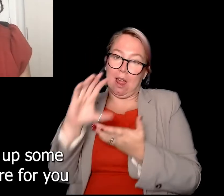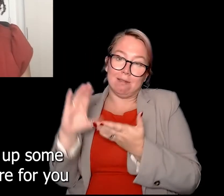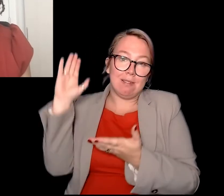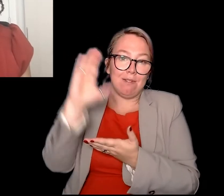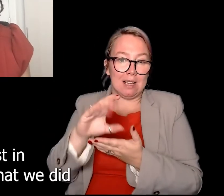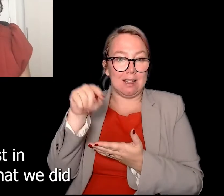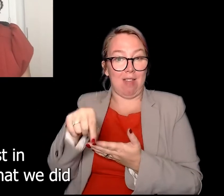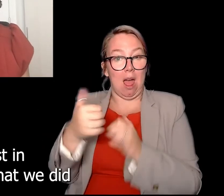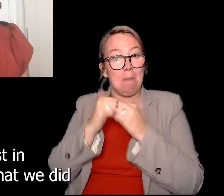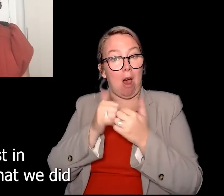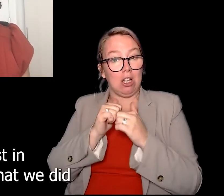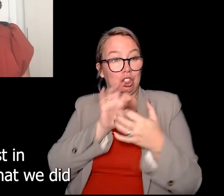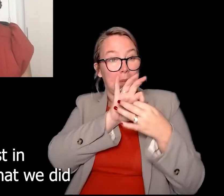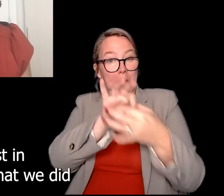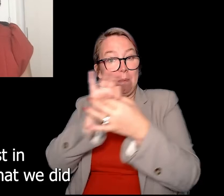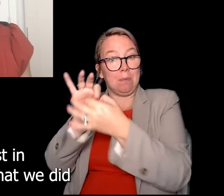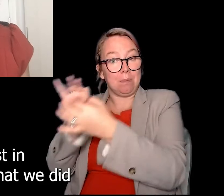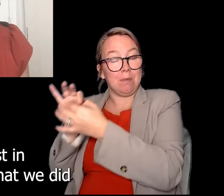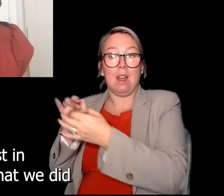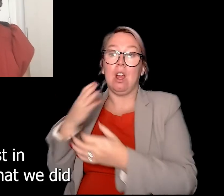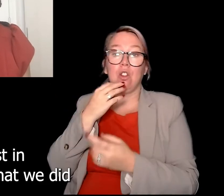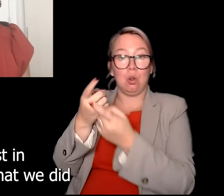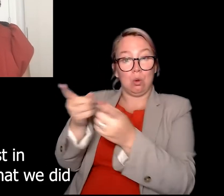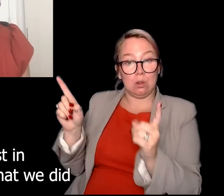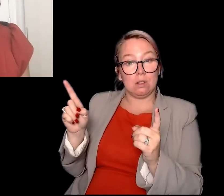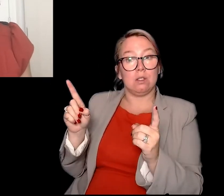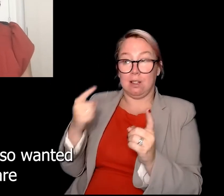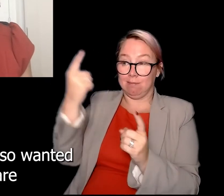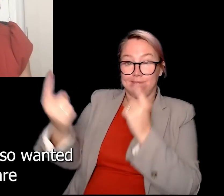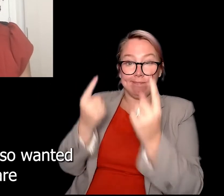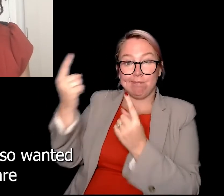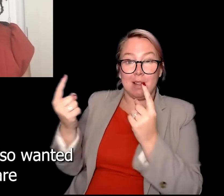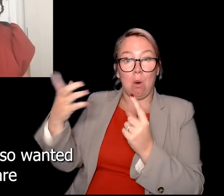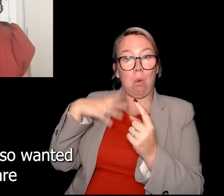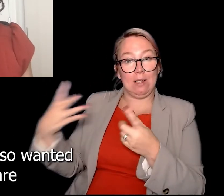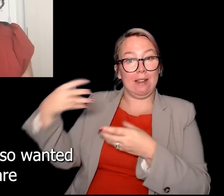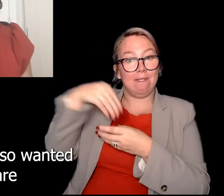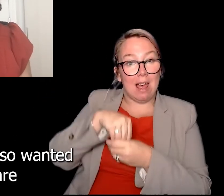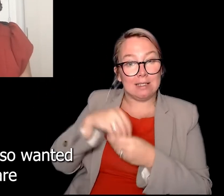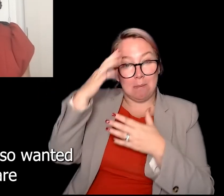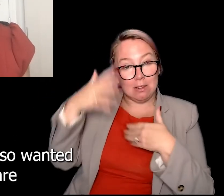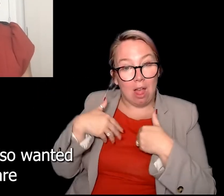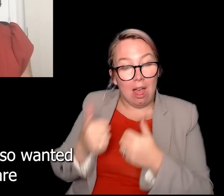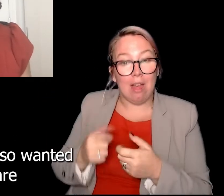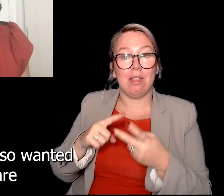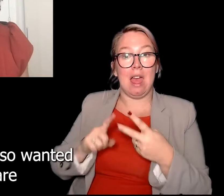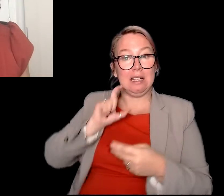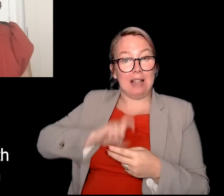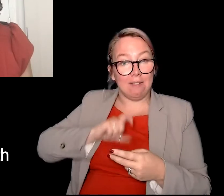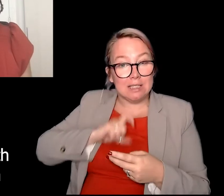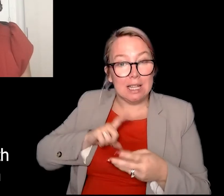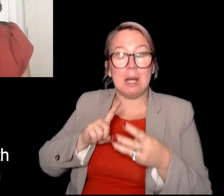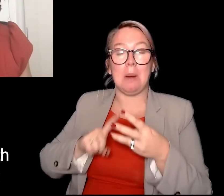for you that you can really invest in. And a lot of the partnerships that we did were with organizations that also wanted to invest in your